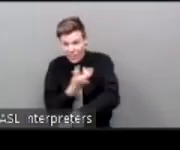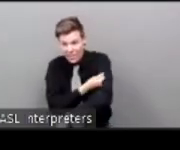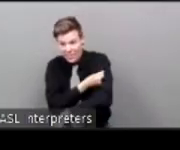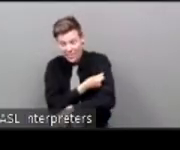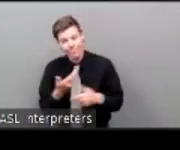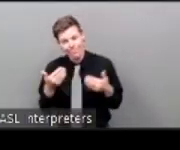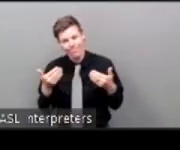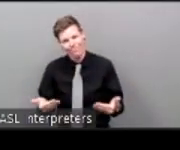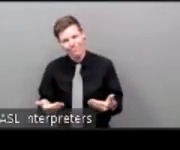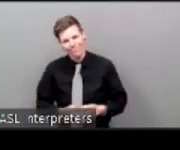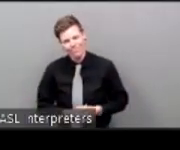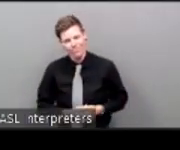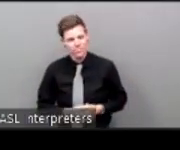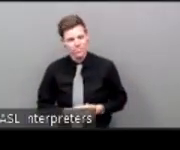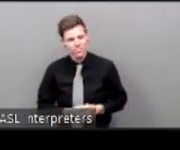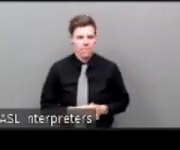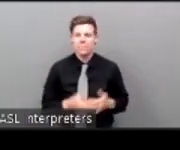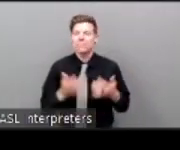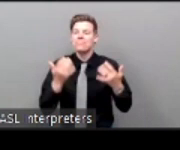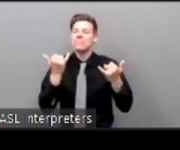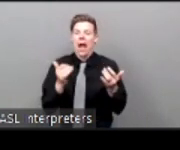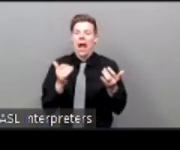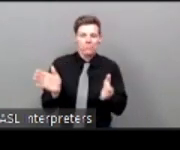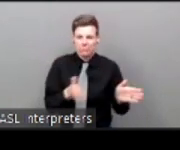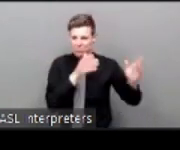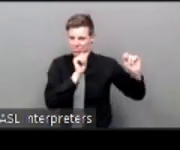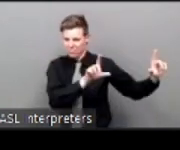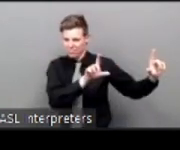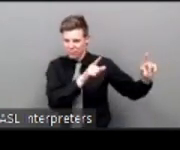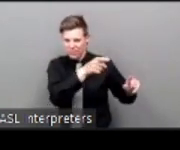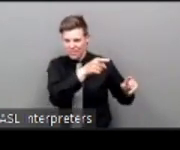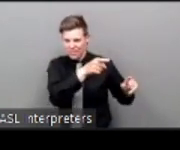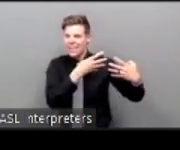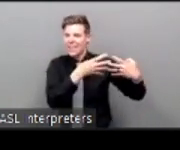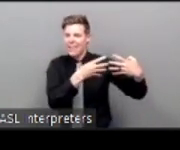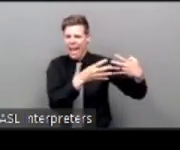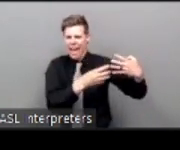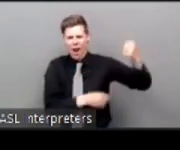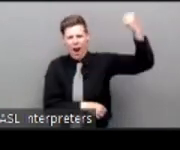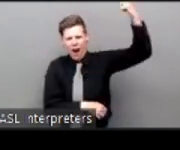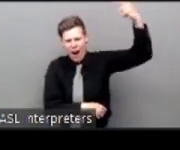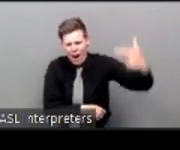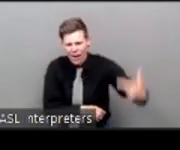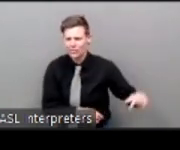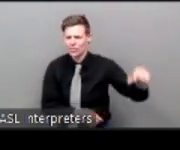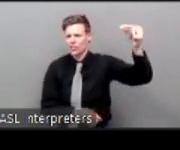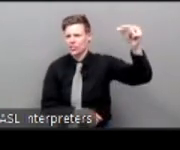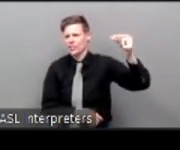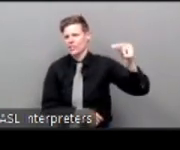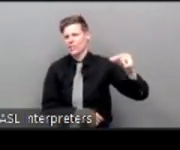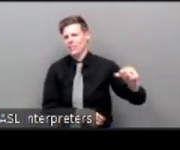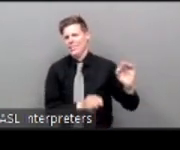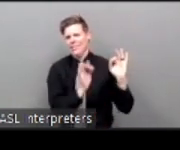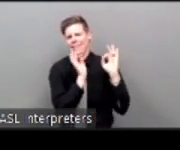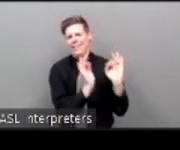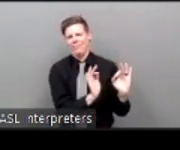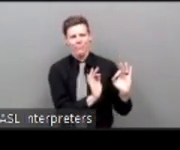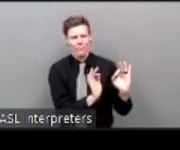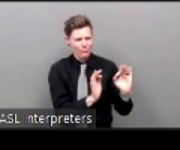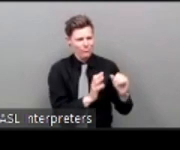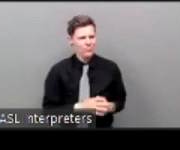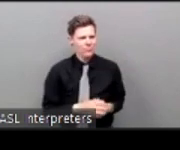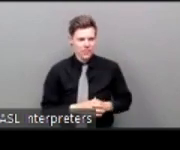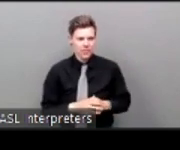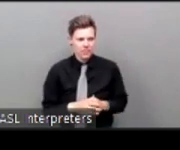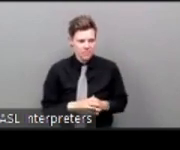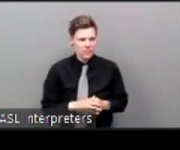Our gating criteria are all green. It's really nice. Everything is doing well. I had expected test positivity